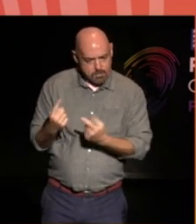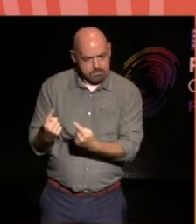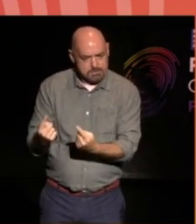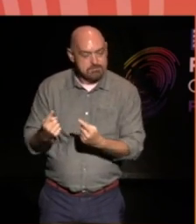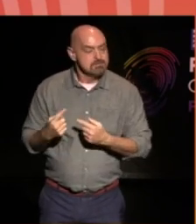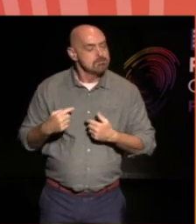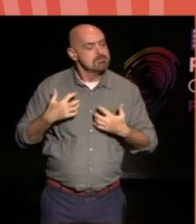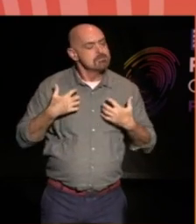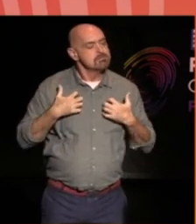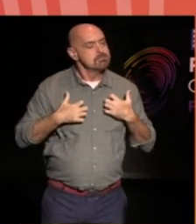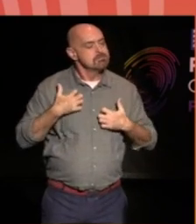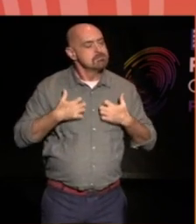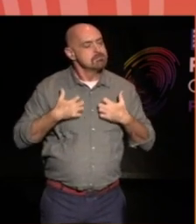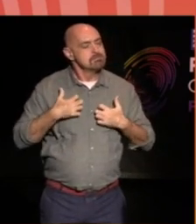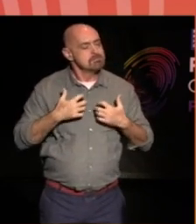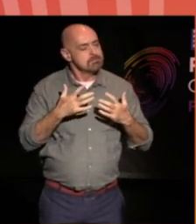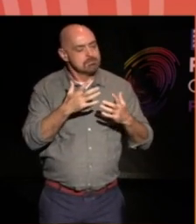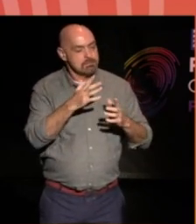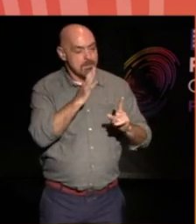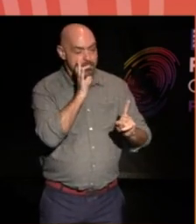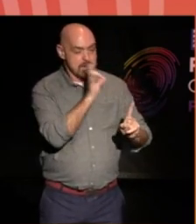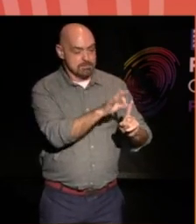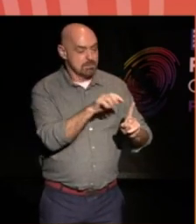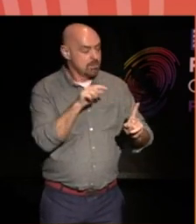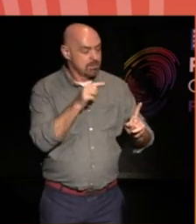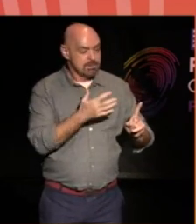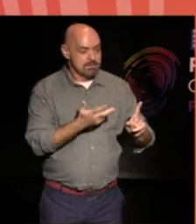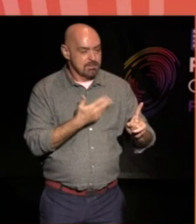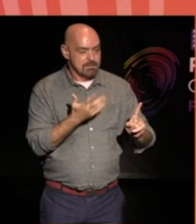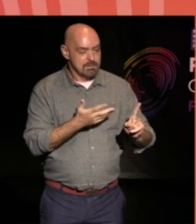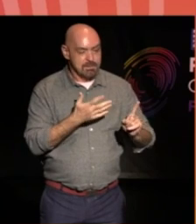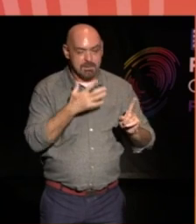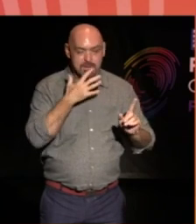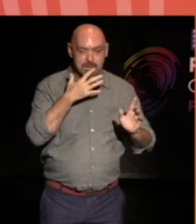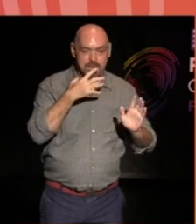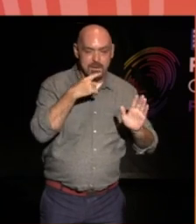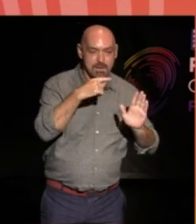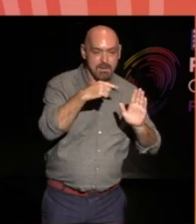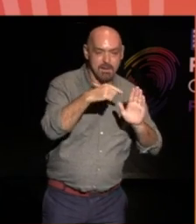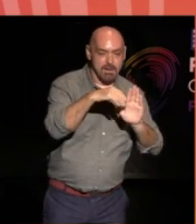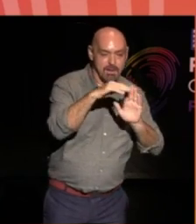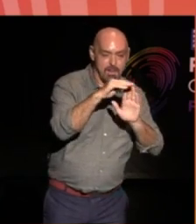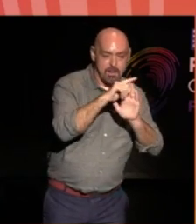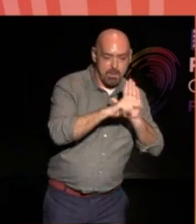I'm interested at the moment in how a sort of policy that I